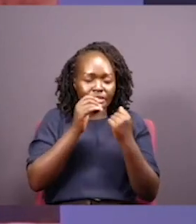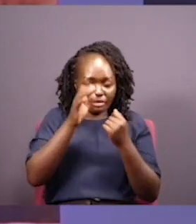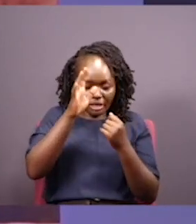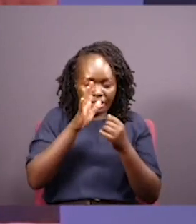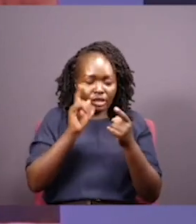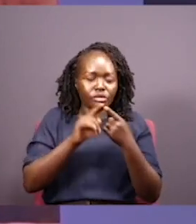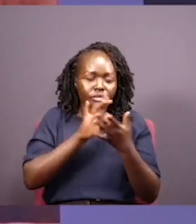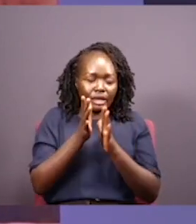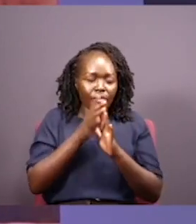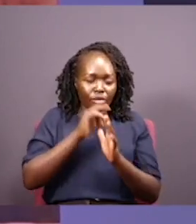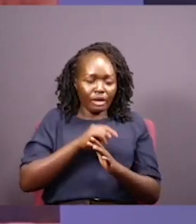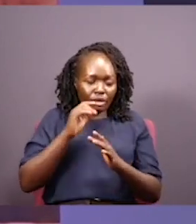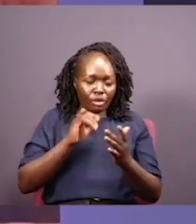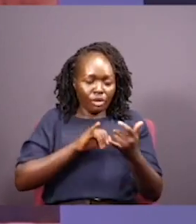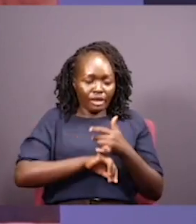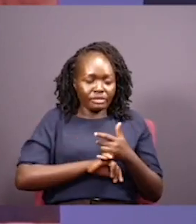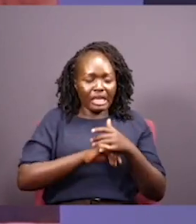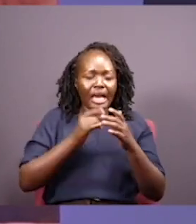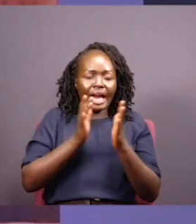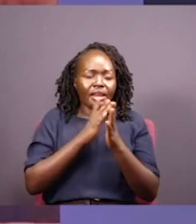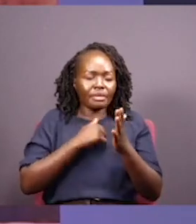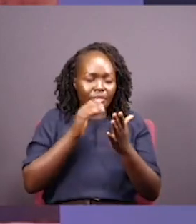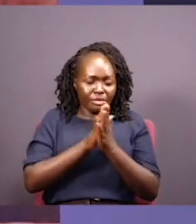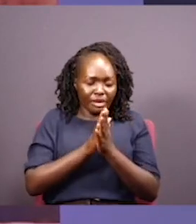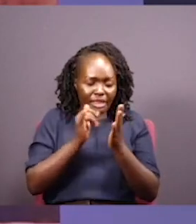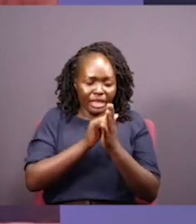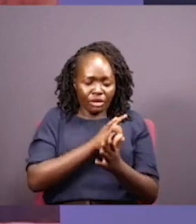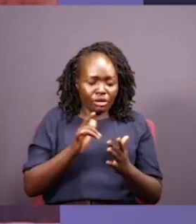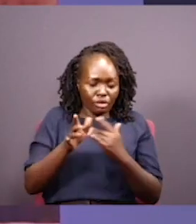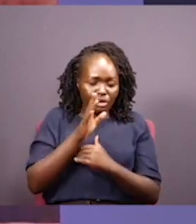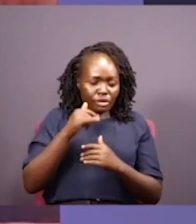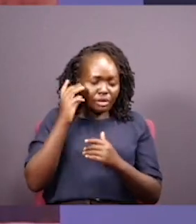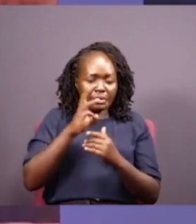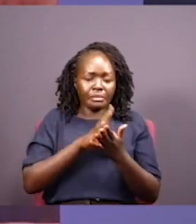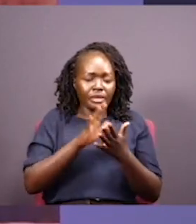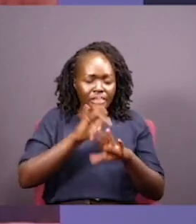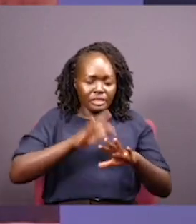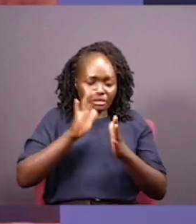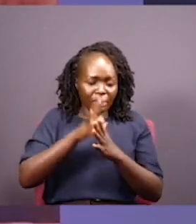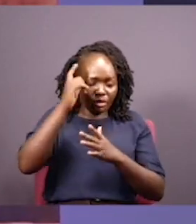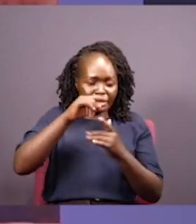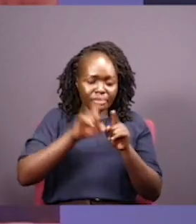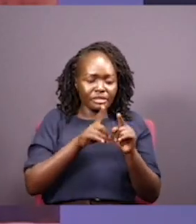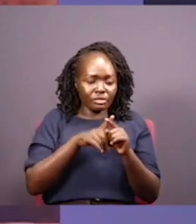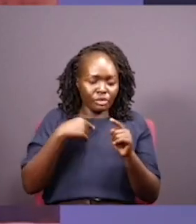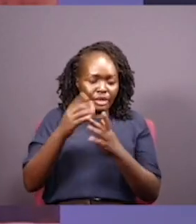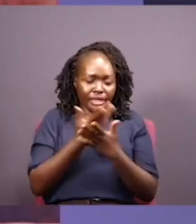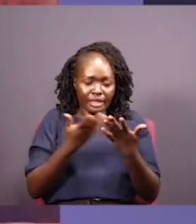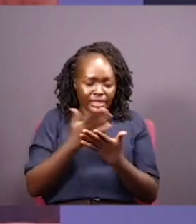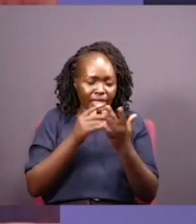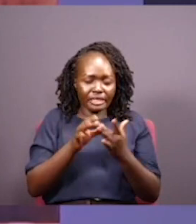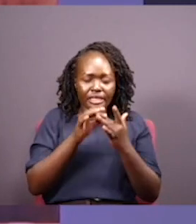And I pray, Lord God, that we will be sensitive, Lord God, and wise as we engage, particularly in those